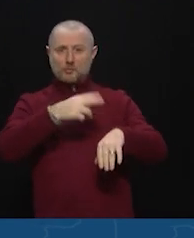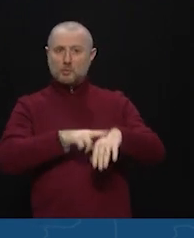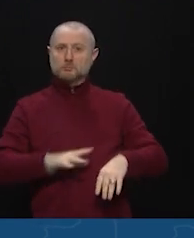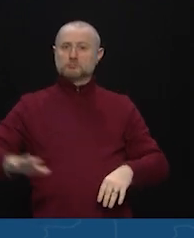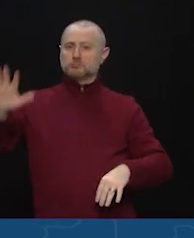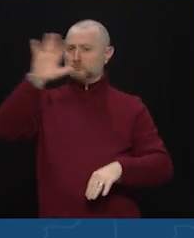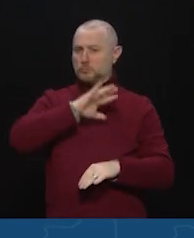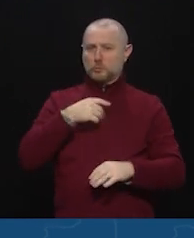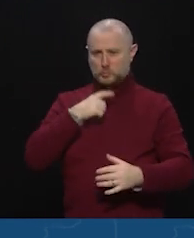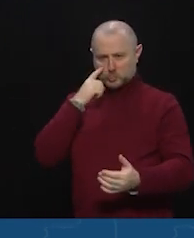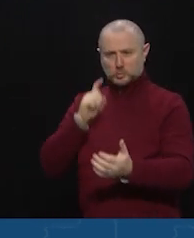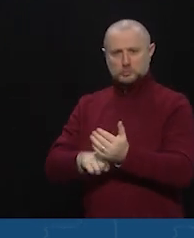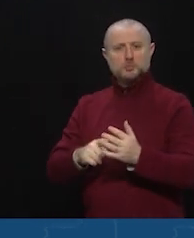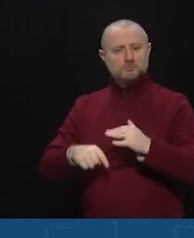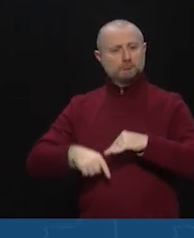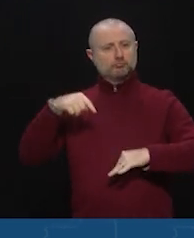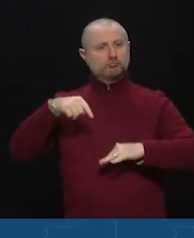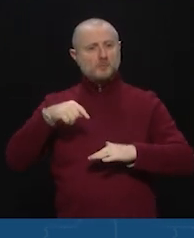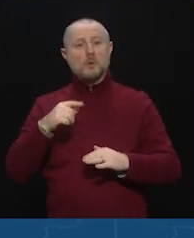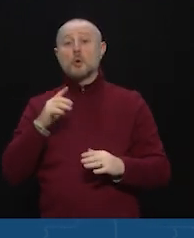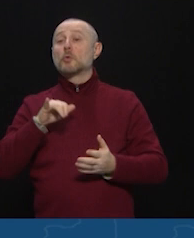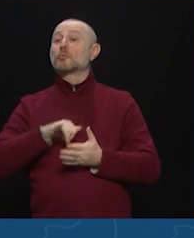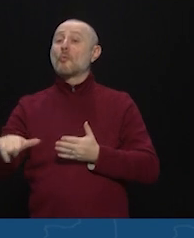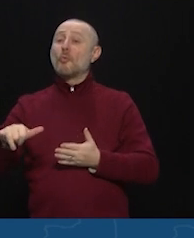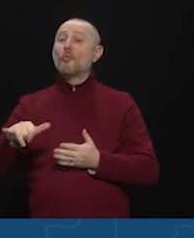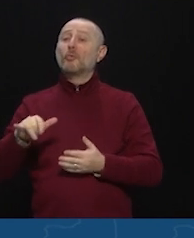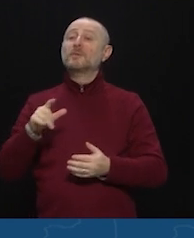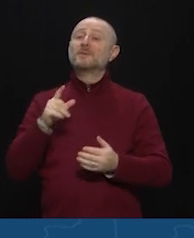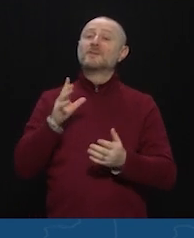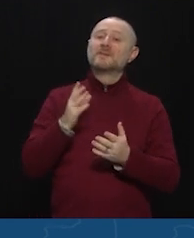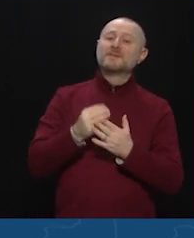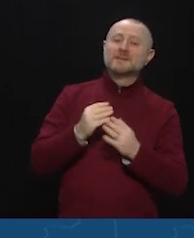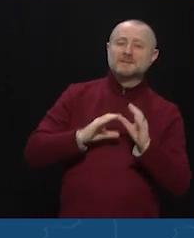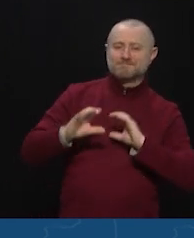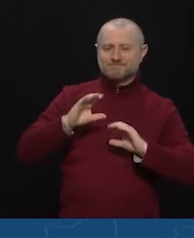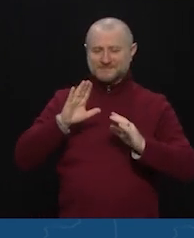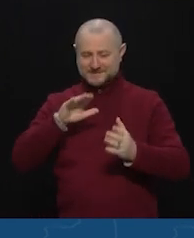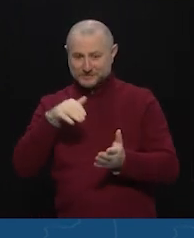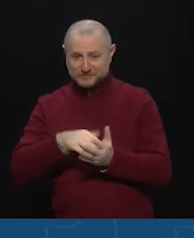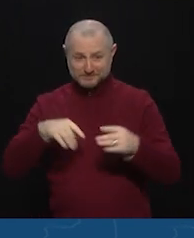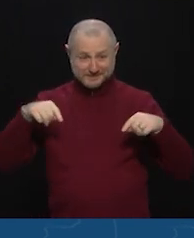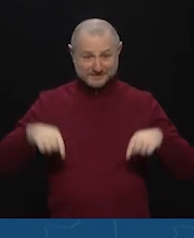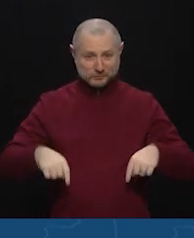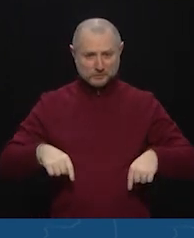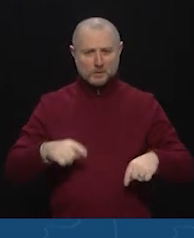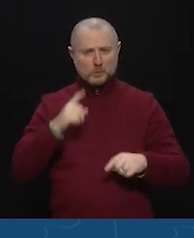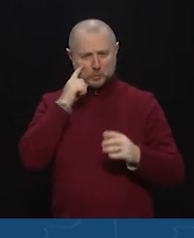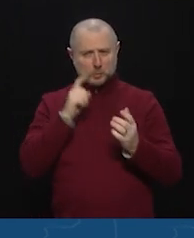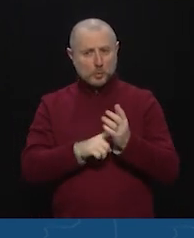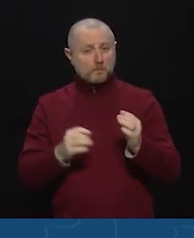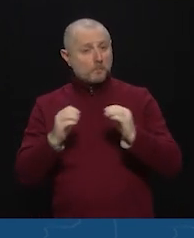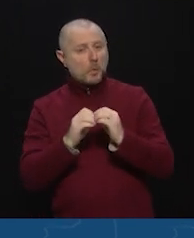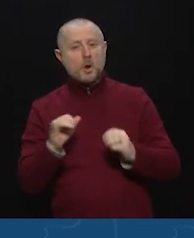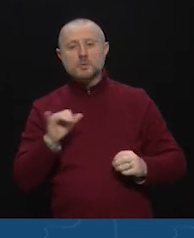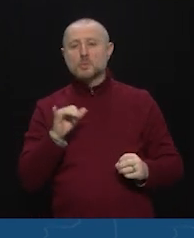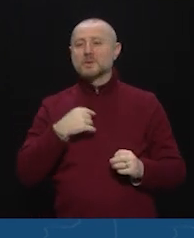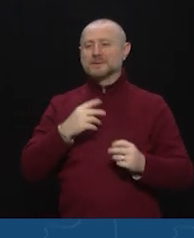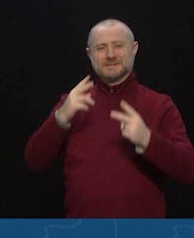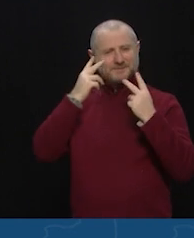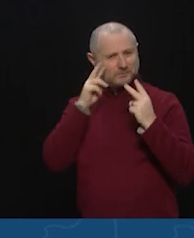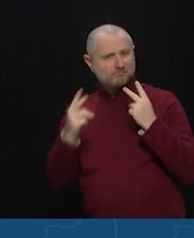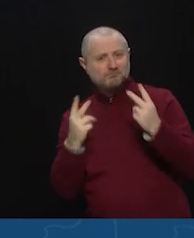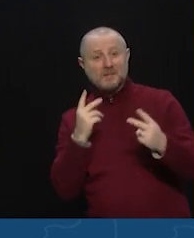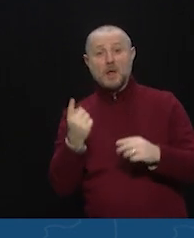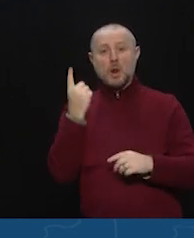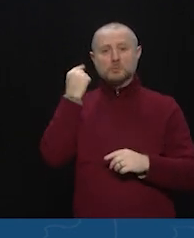York, because of the impact of the financial sector, we're seeing it probably a little bit more profoundly. But we also saw a bigger decline than in